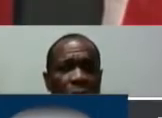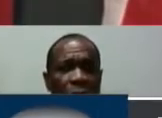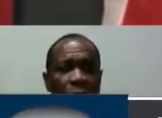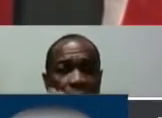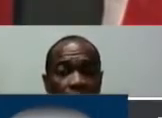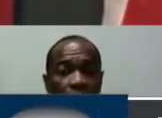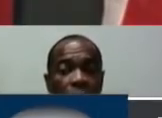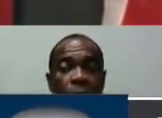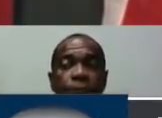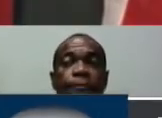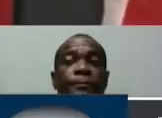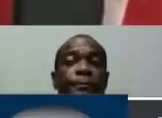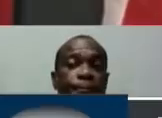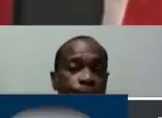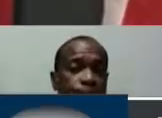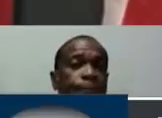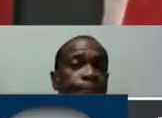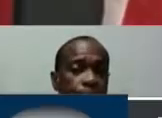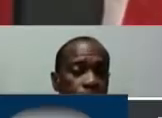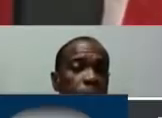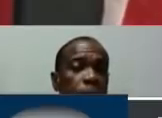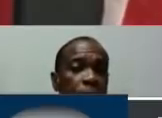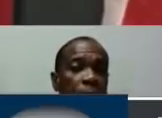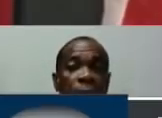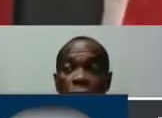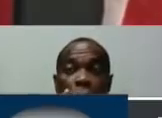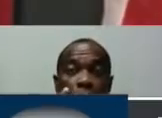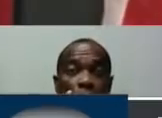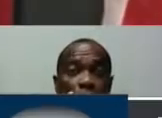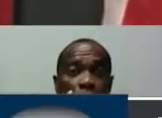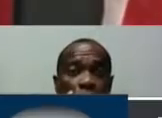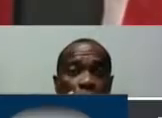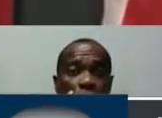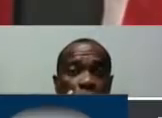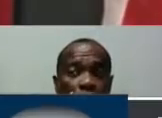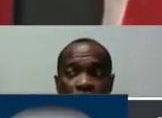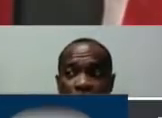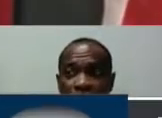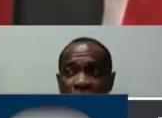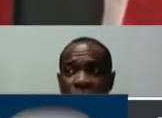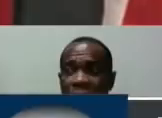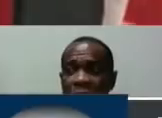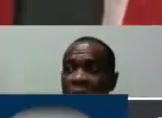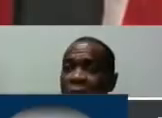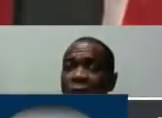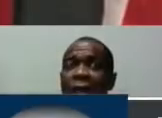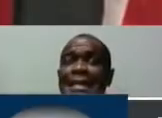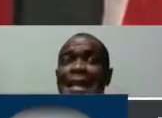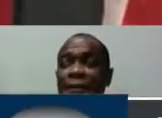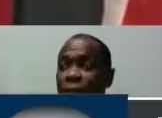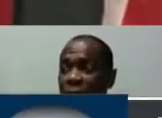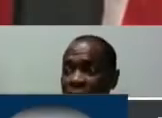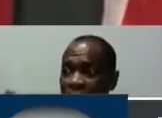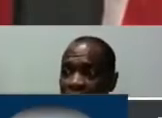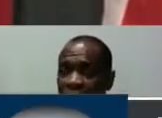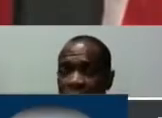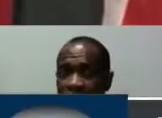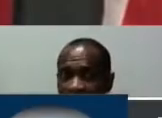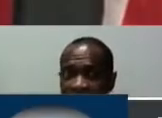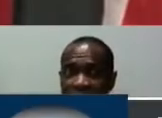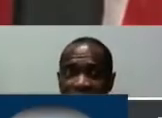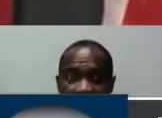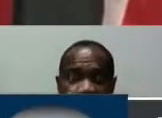presentation of the clinical symptoms not been identified early, that person could have been out and about amongst us